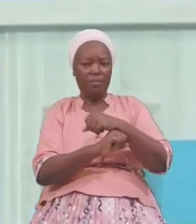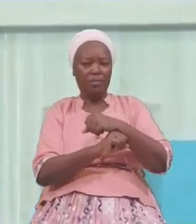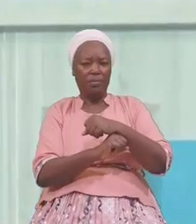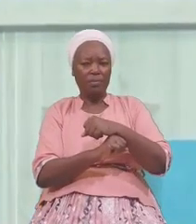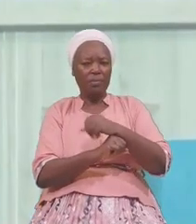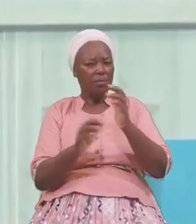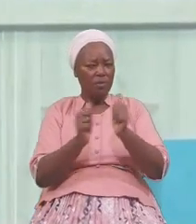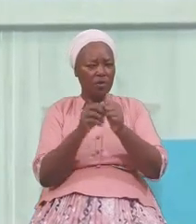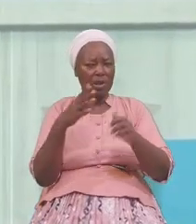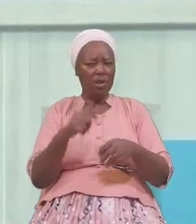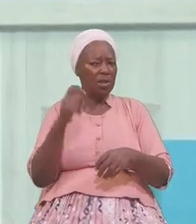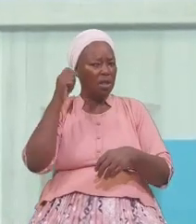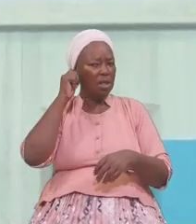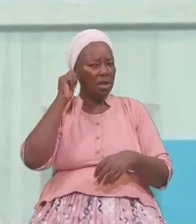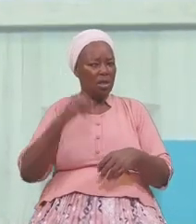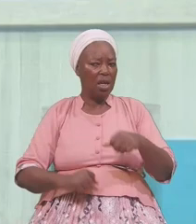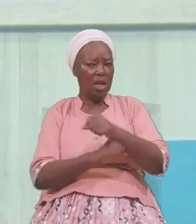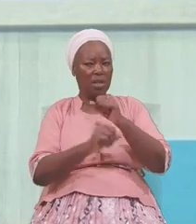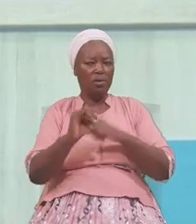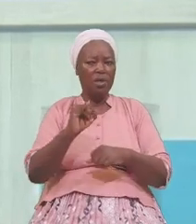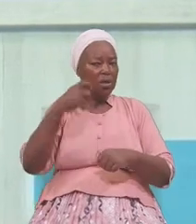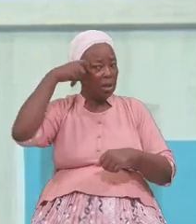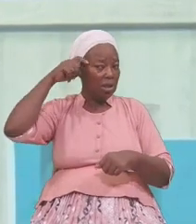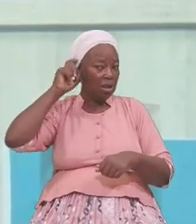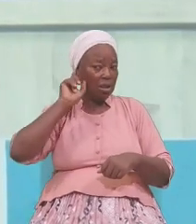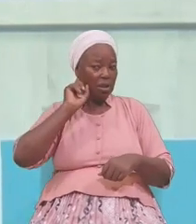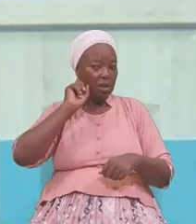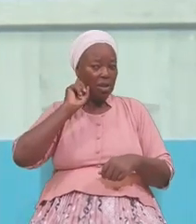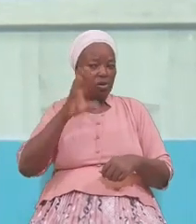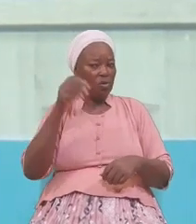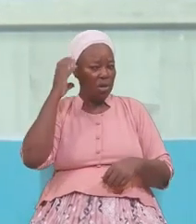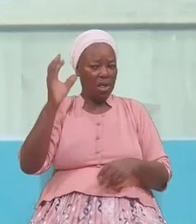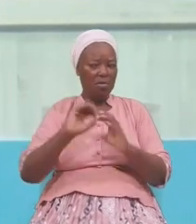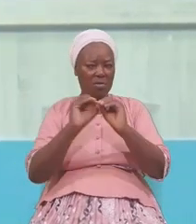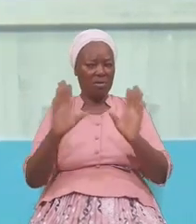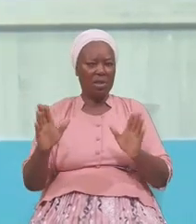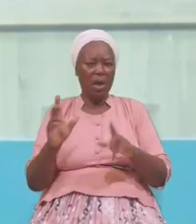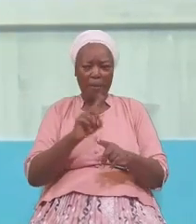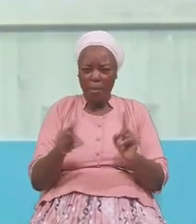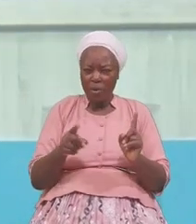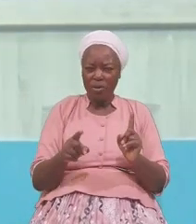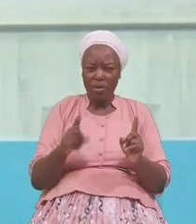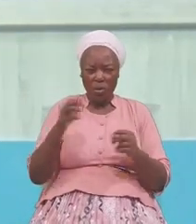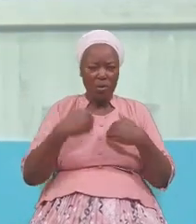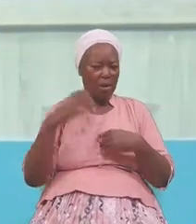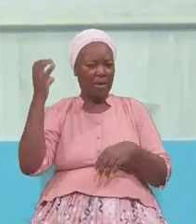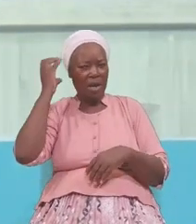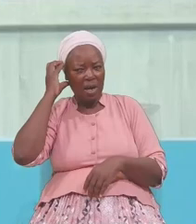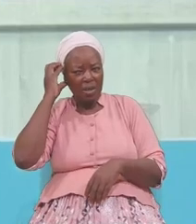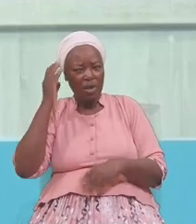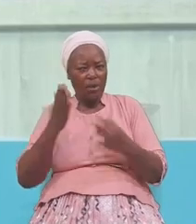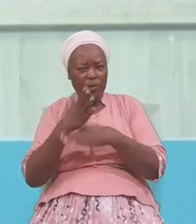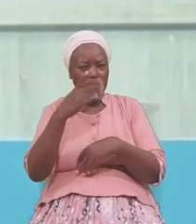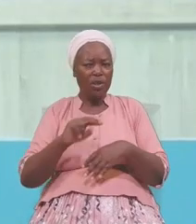Without the hearing aid, you hear nothing. But you have heard through